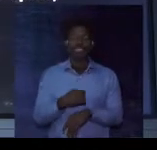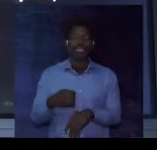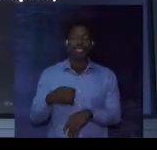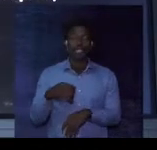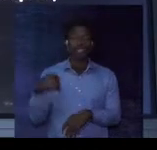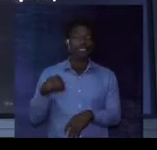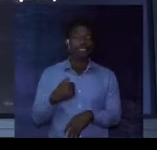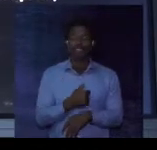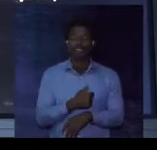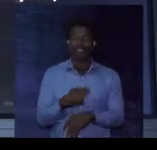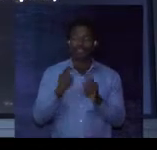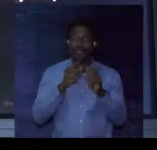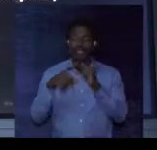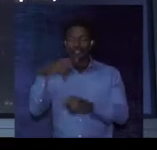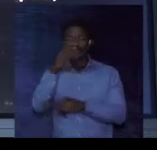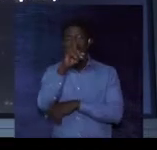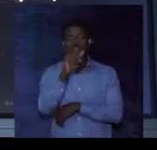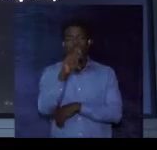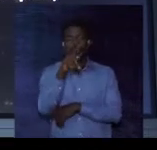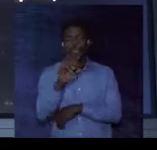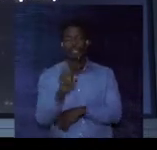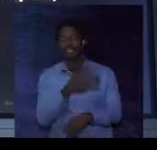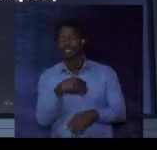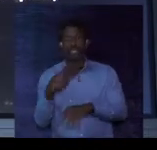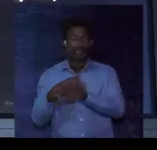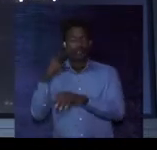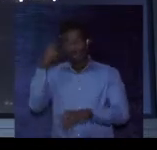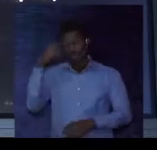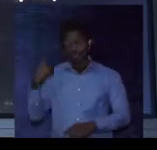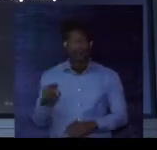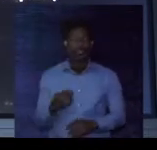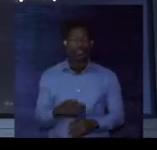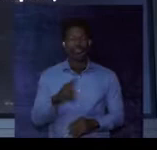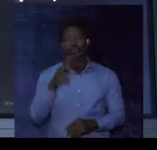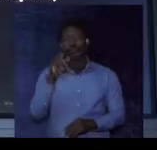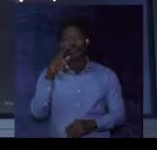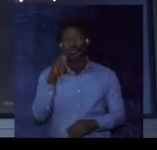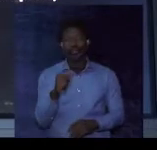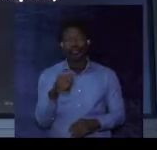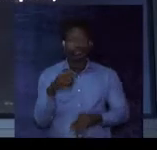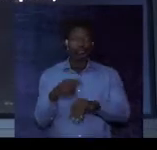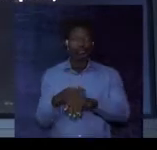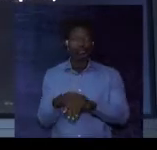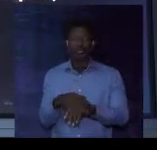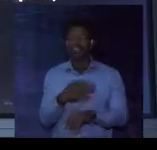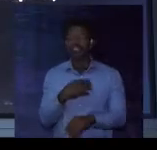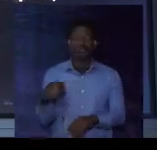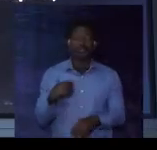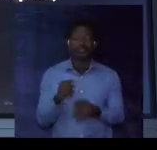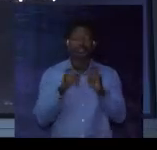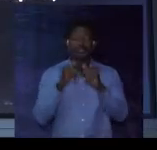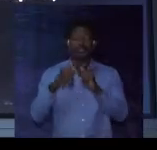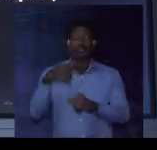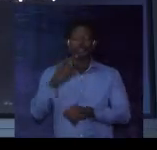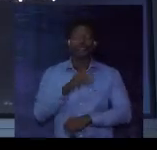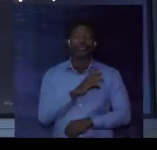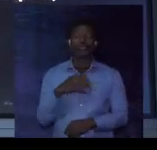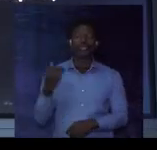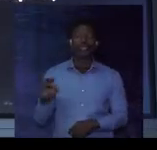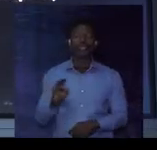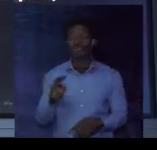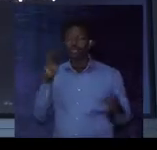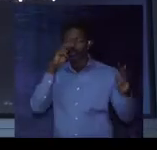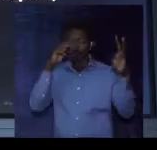the date for dry season and the month for wet season. We also talked about the components of